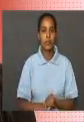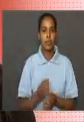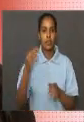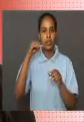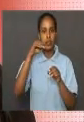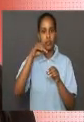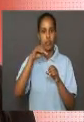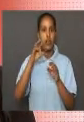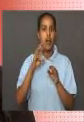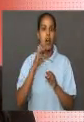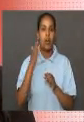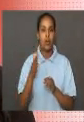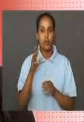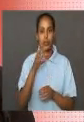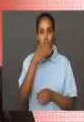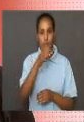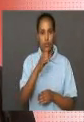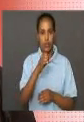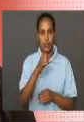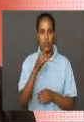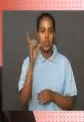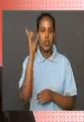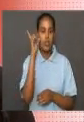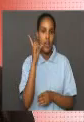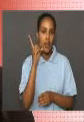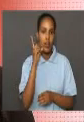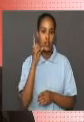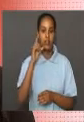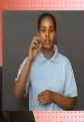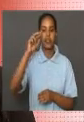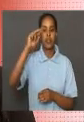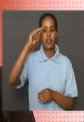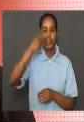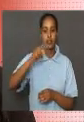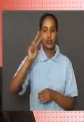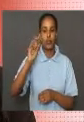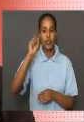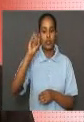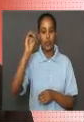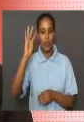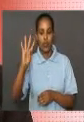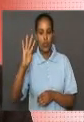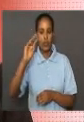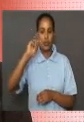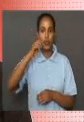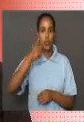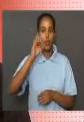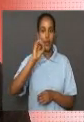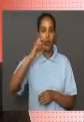In the aqueous solution of dilute sulfuric acid and